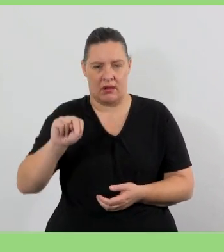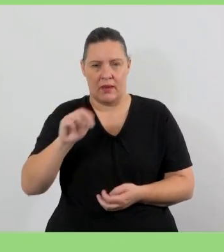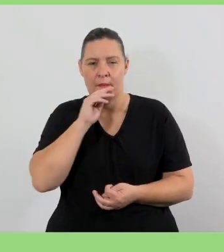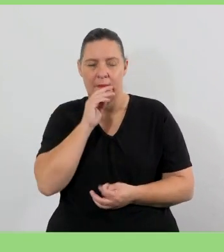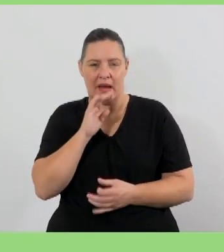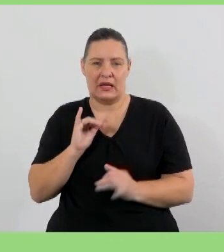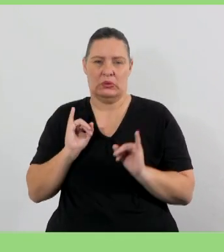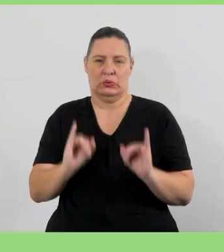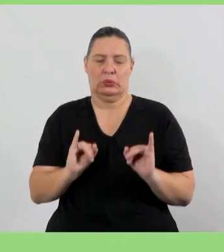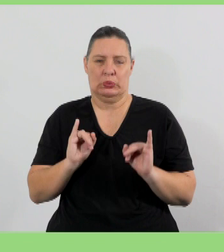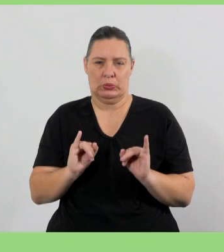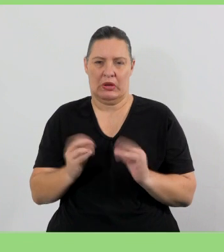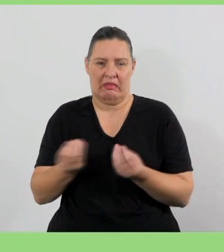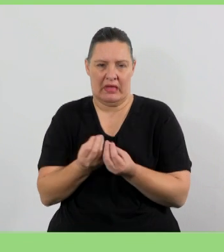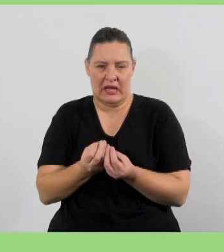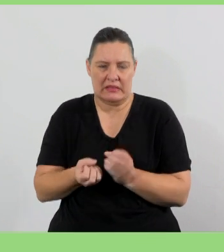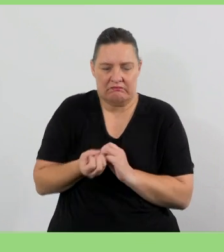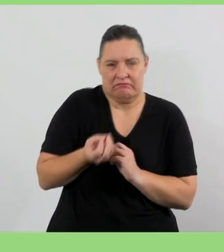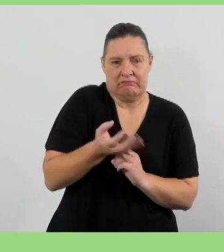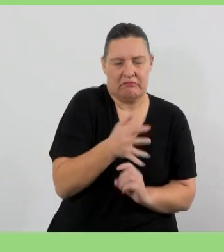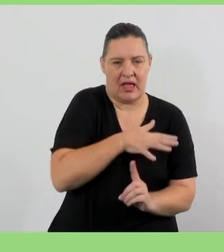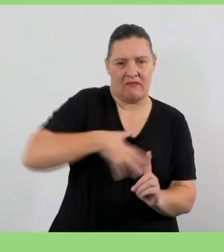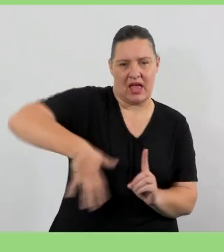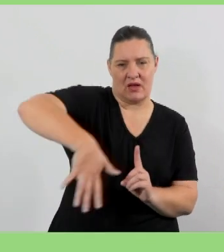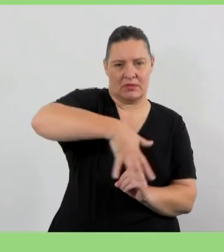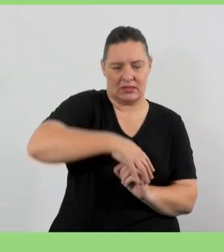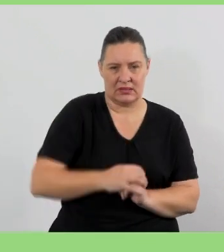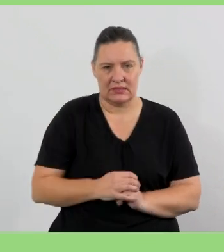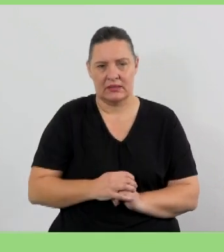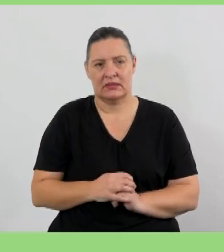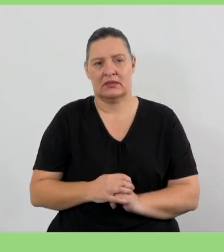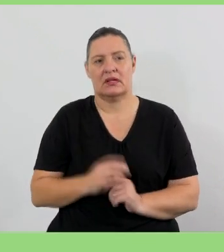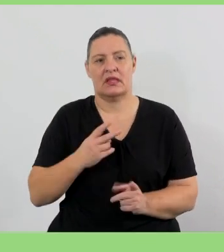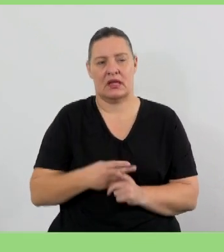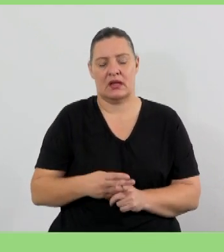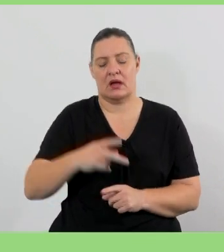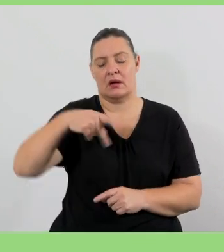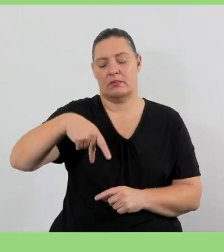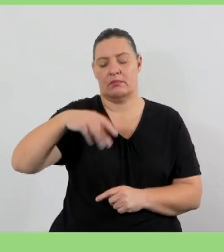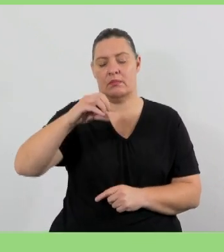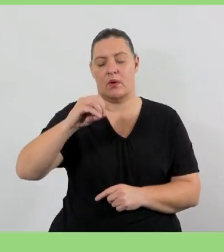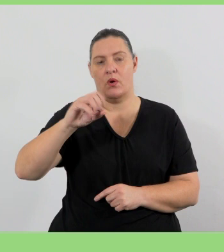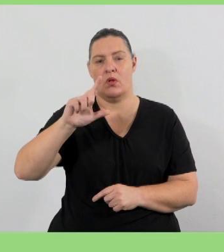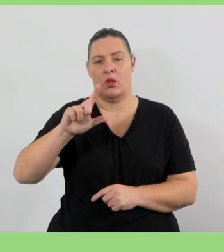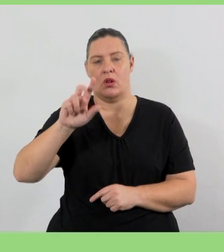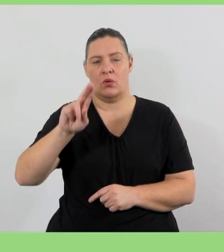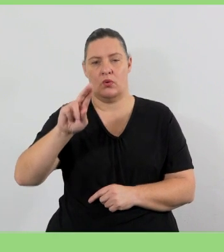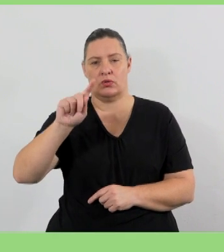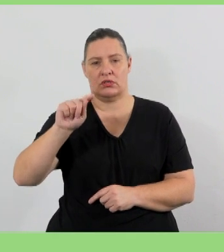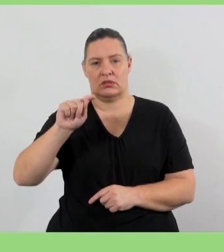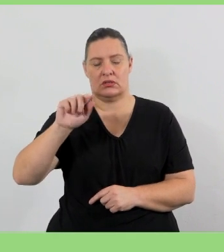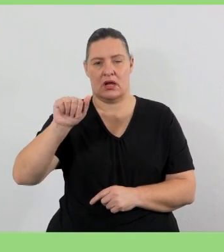harmful substances to an environment. And then we have pollutants.